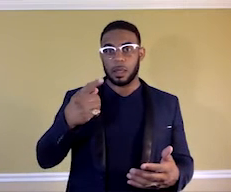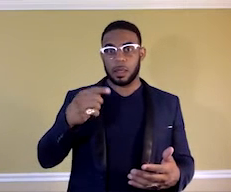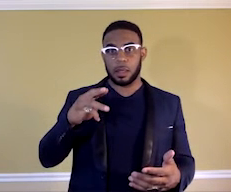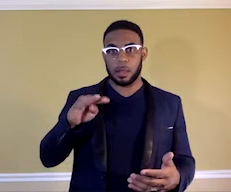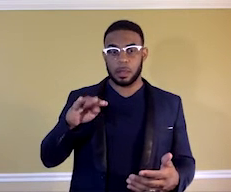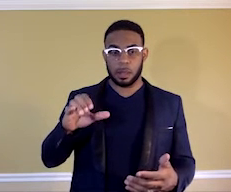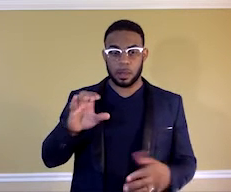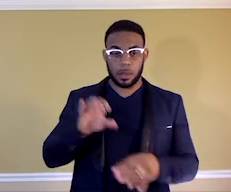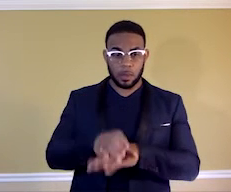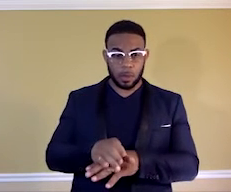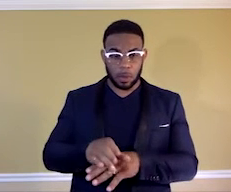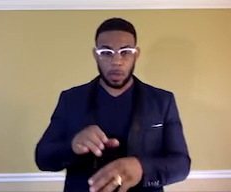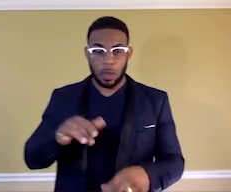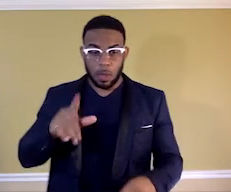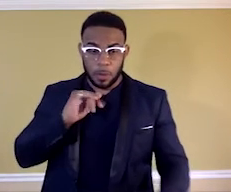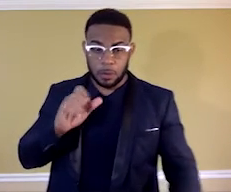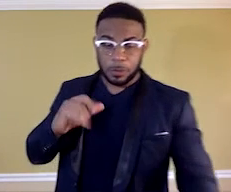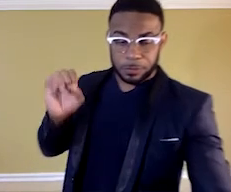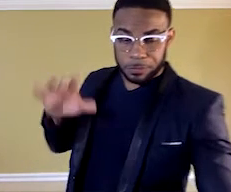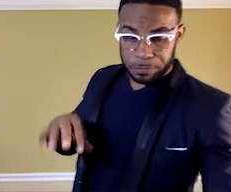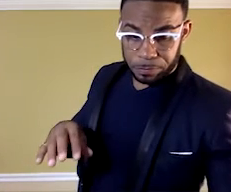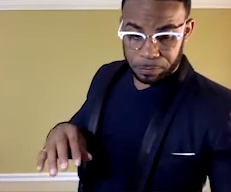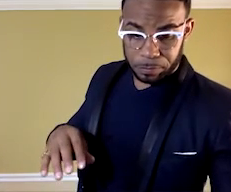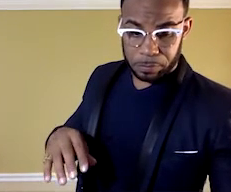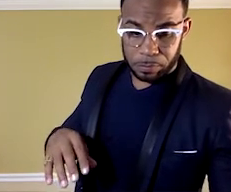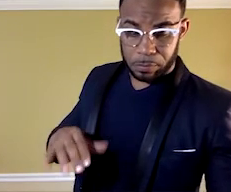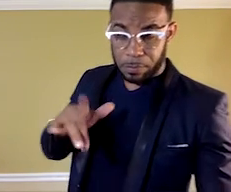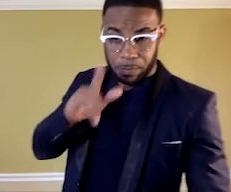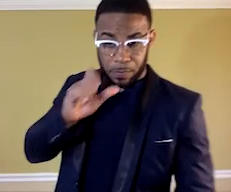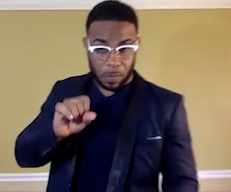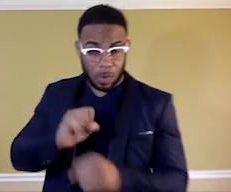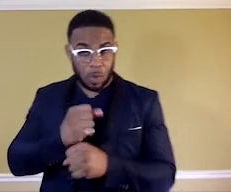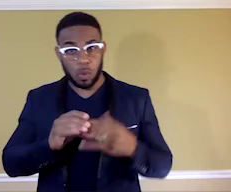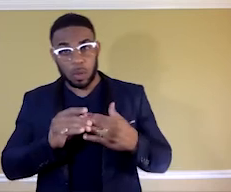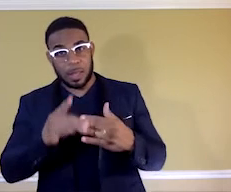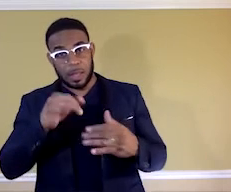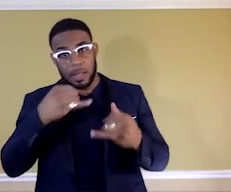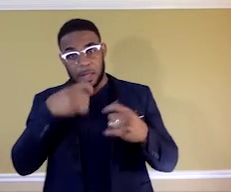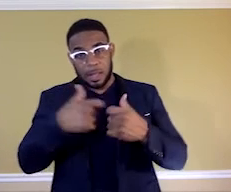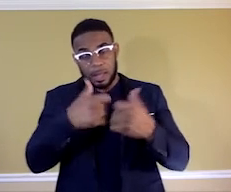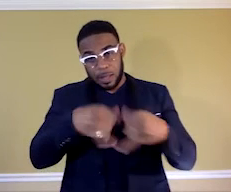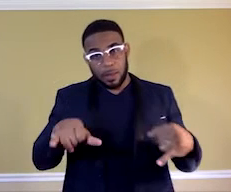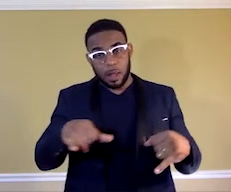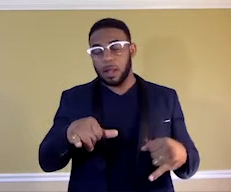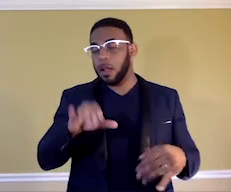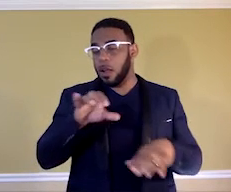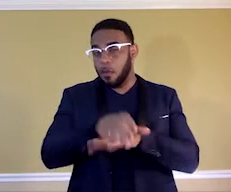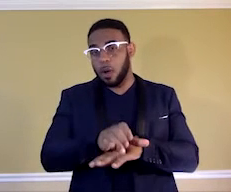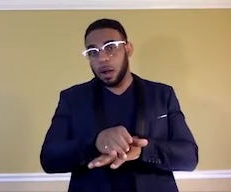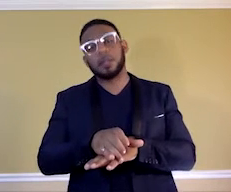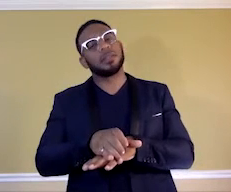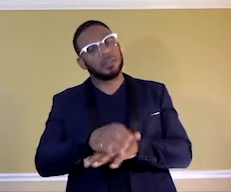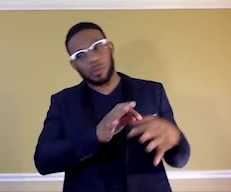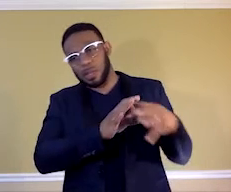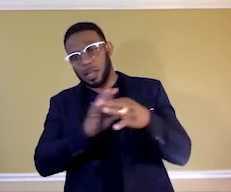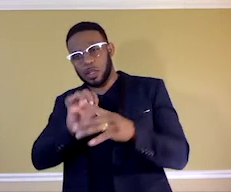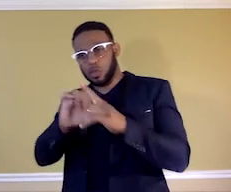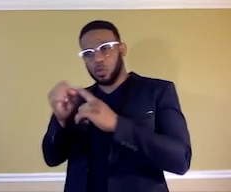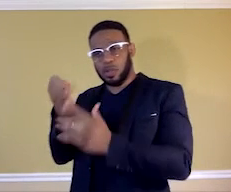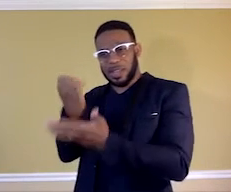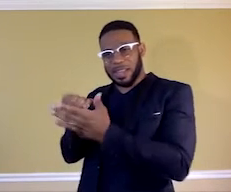forces of our society shape the disproportion that fuels the digital divide, and these forces are undoubtedly related to socioeconomic